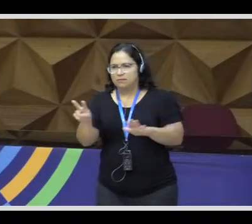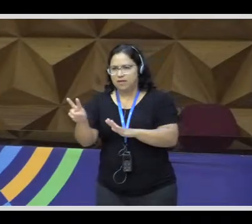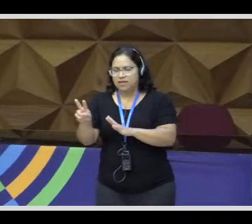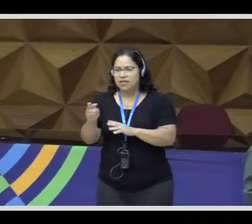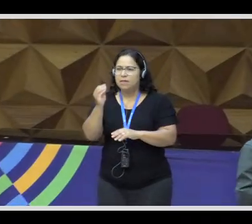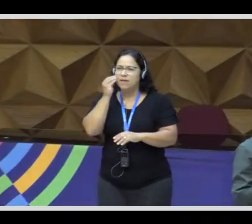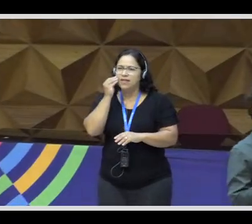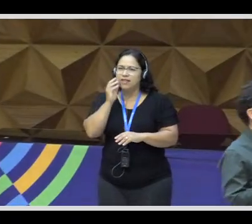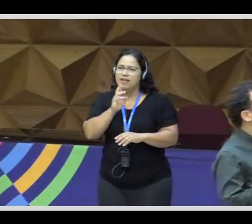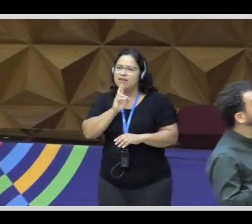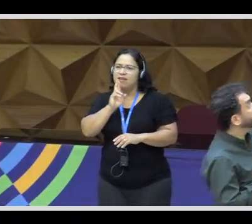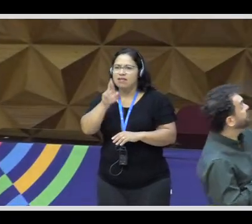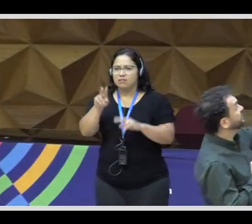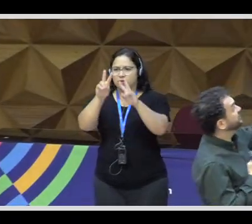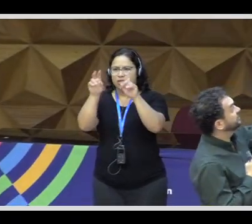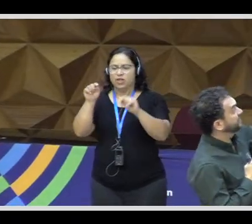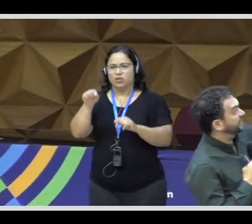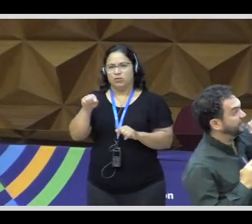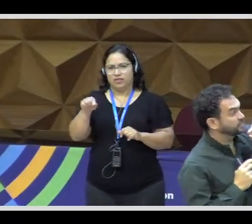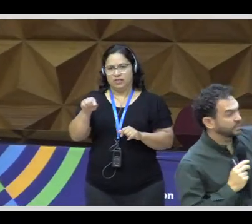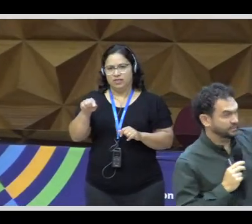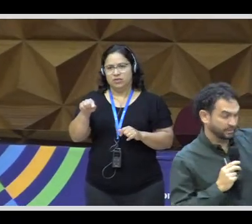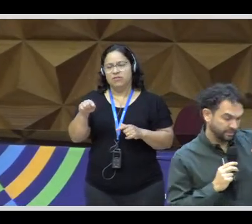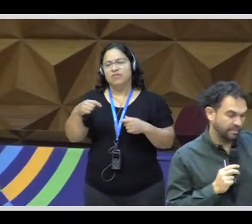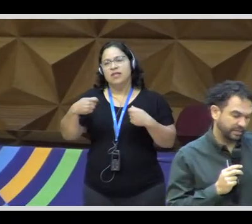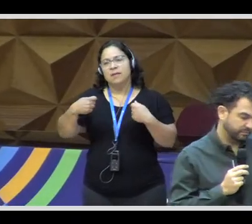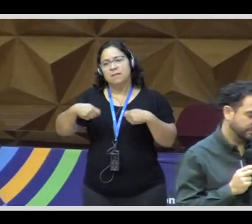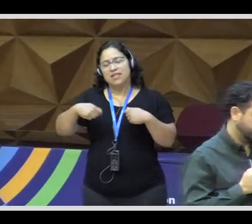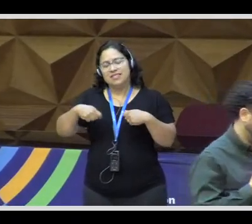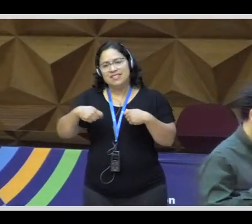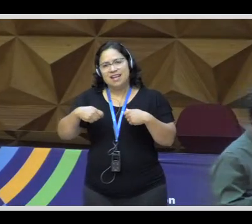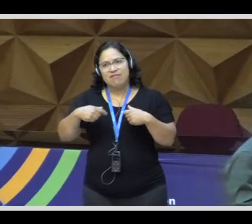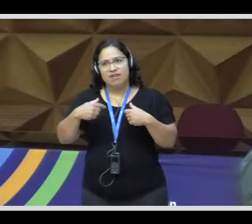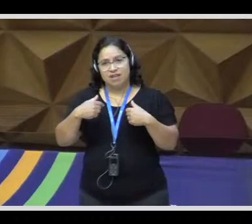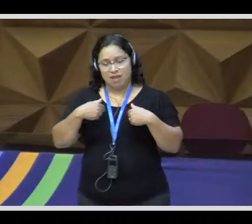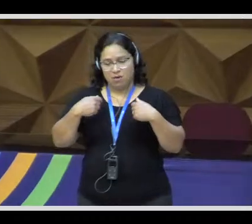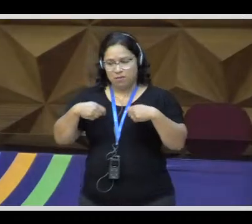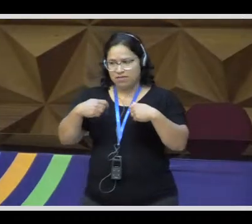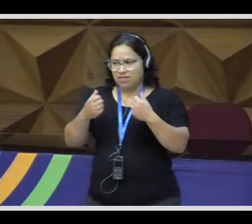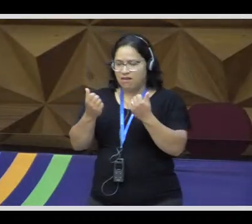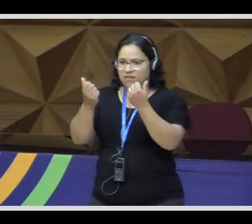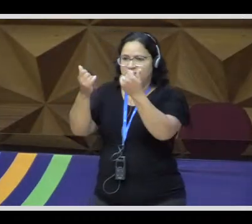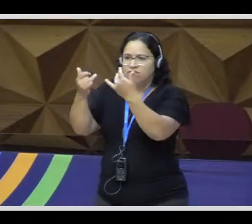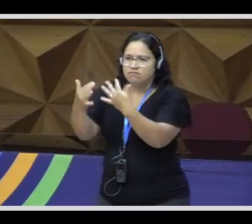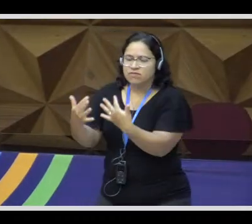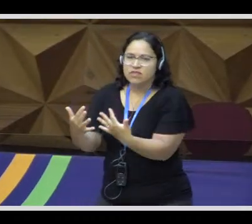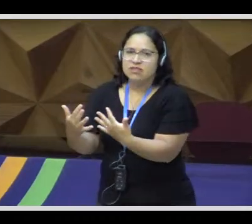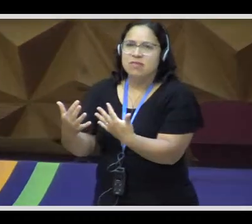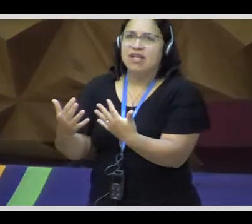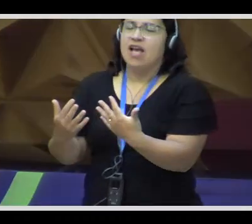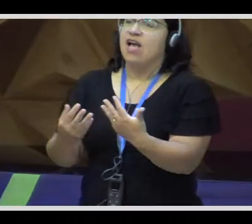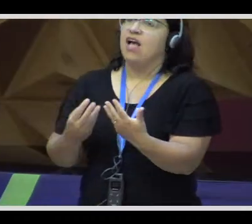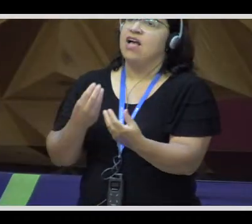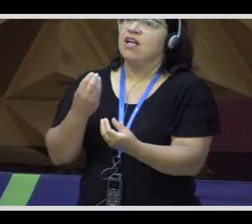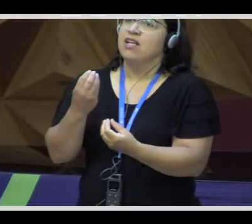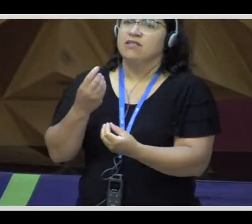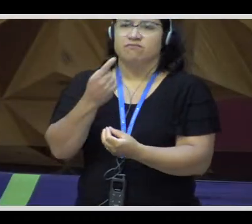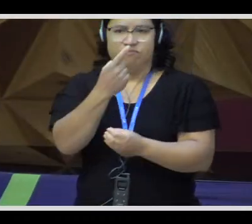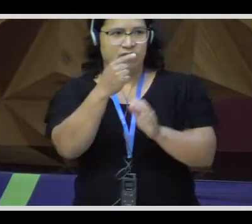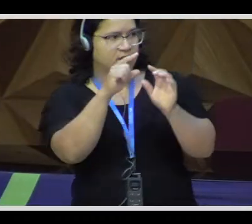had to define to them the difference in, to answer the question I just posed to you, the